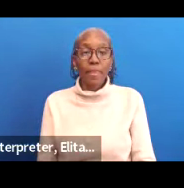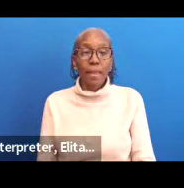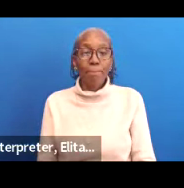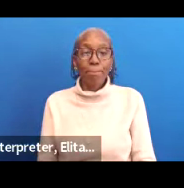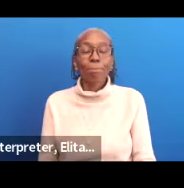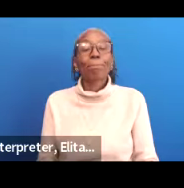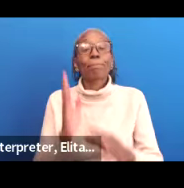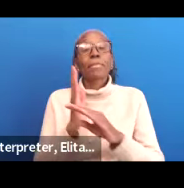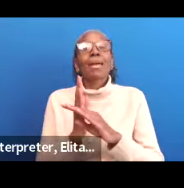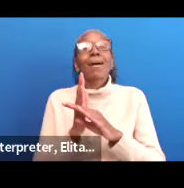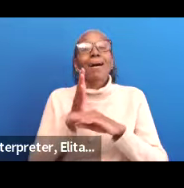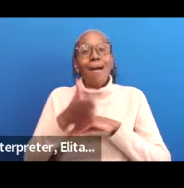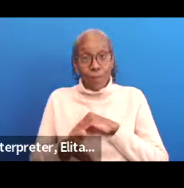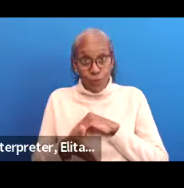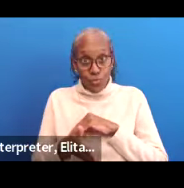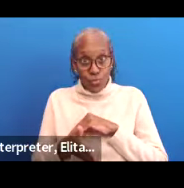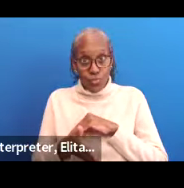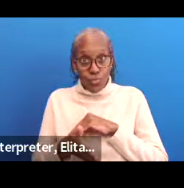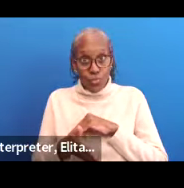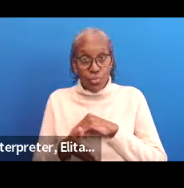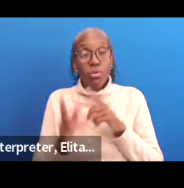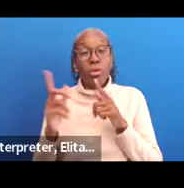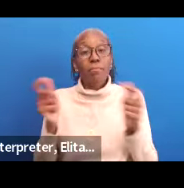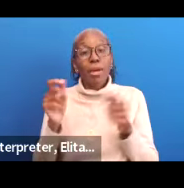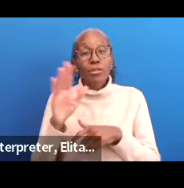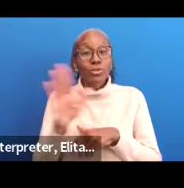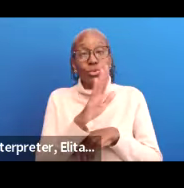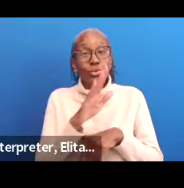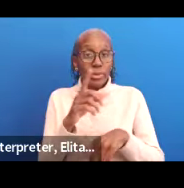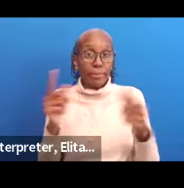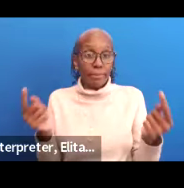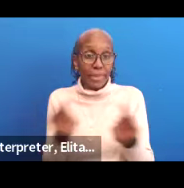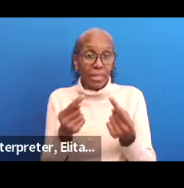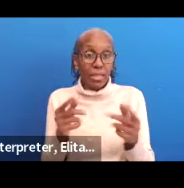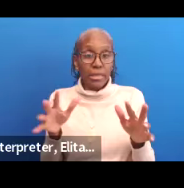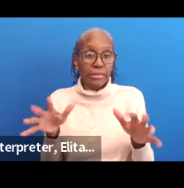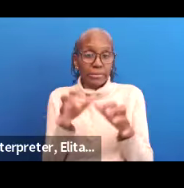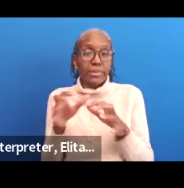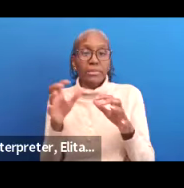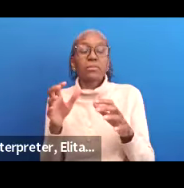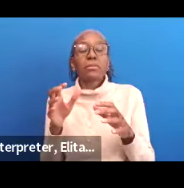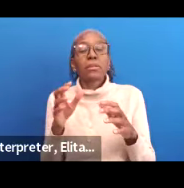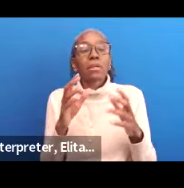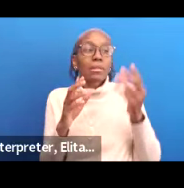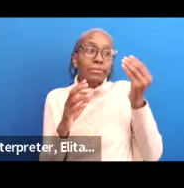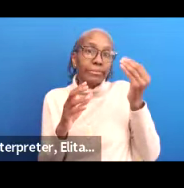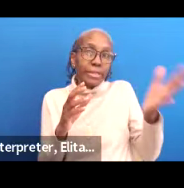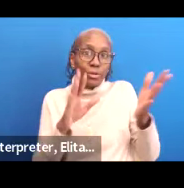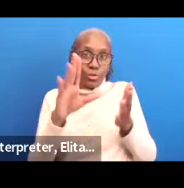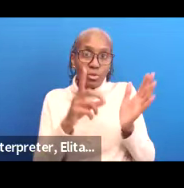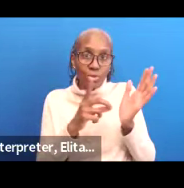And afterwards, you know, managing your pain and spasticity, letting your doctors